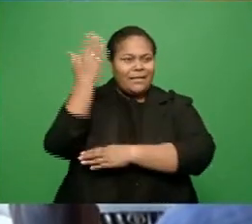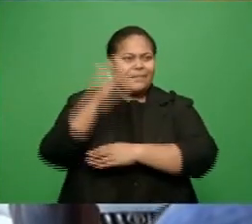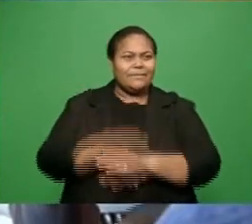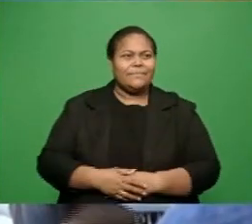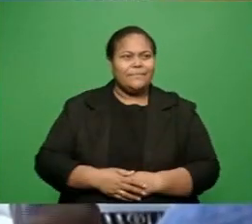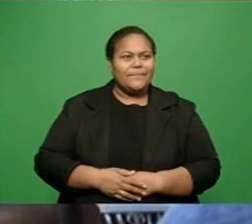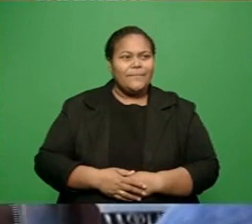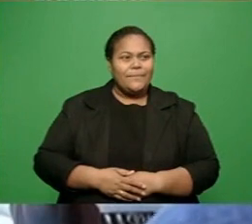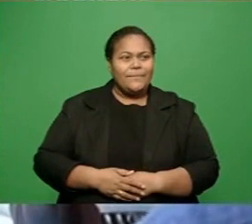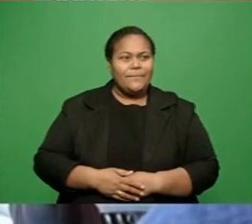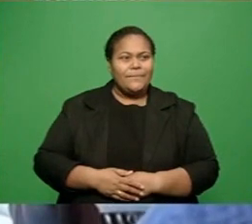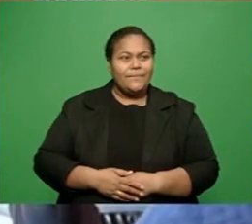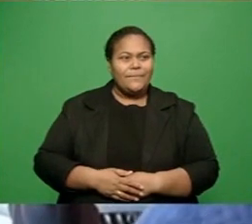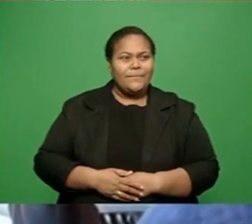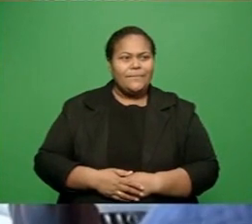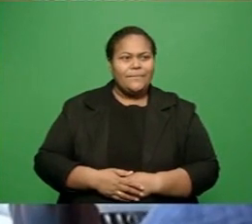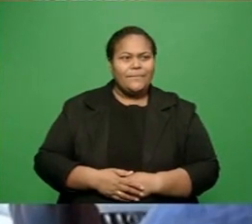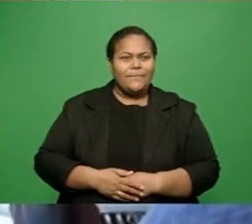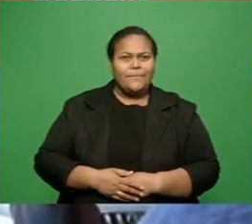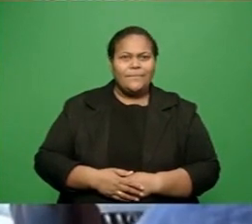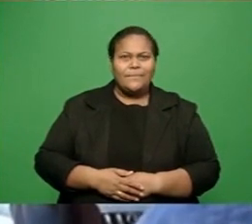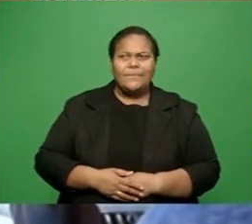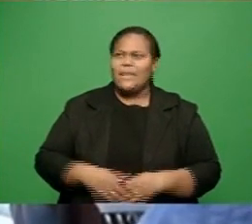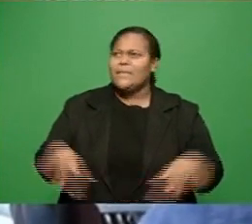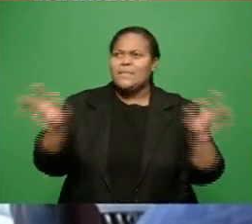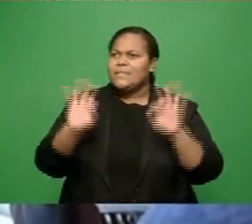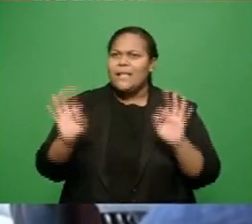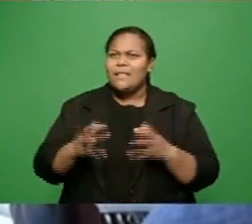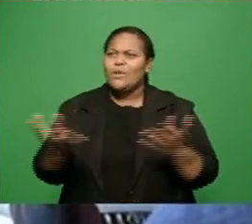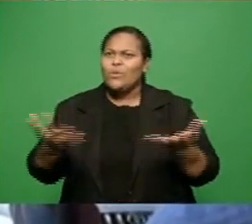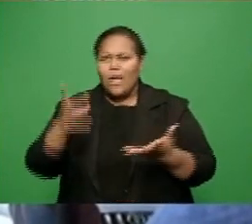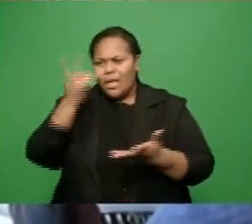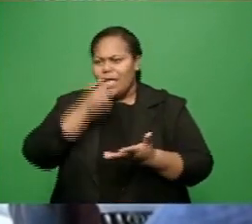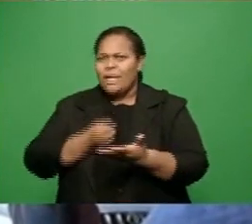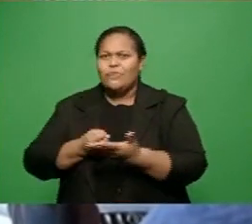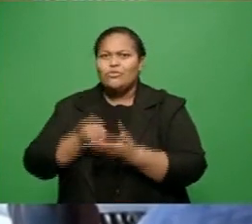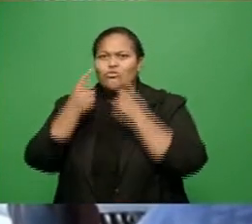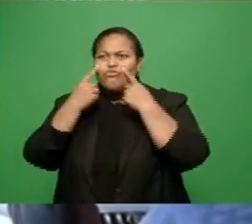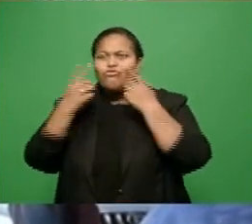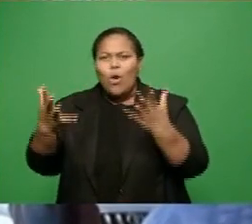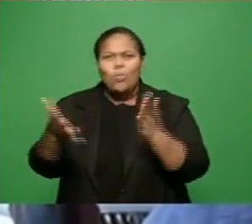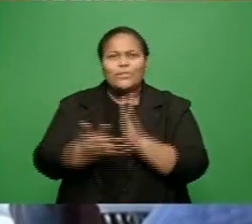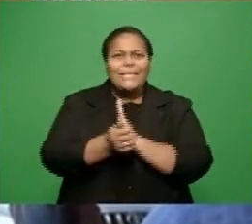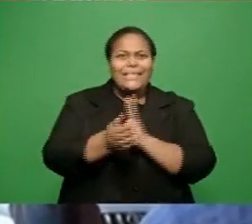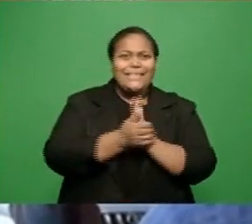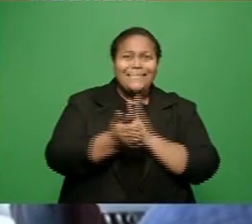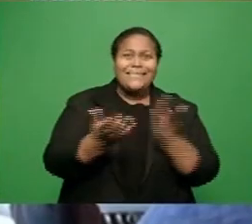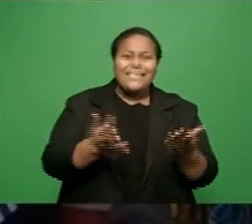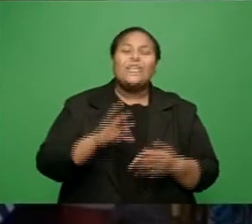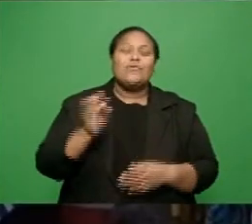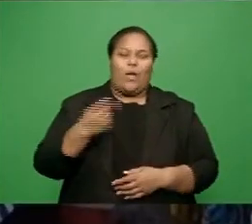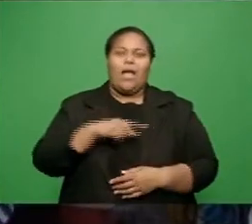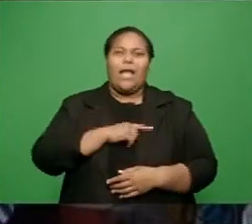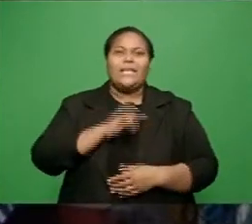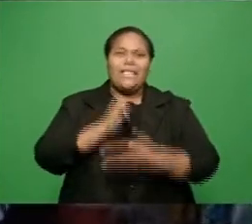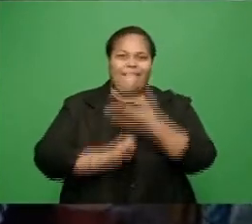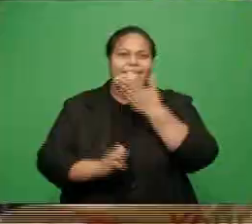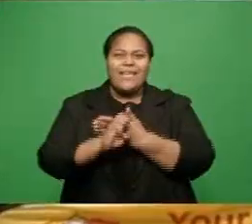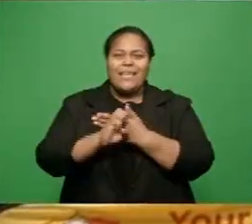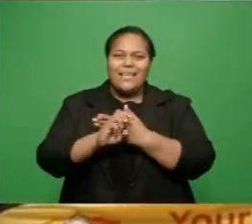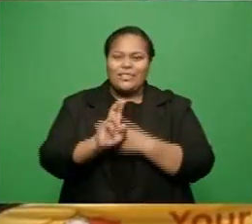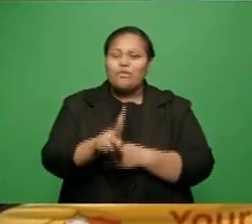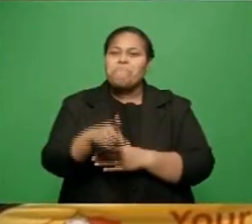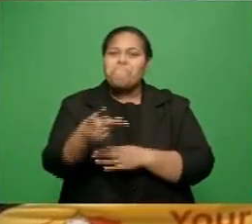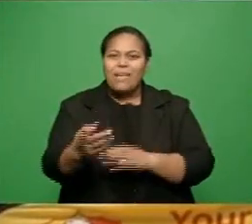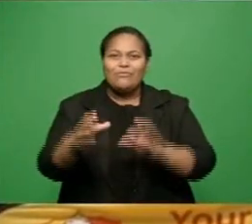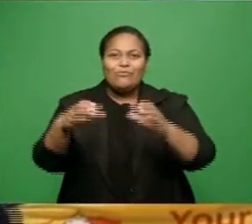platform to expose these talents. So that's the whole reason why we came up with this events page. We decided to form